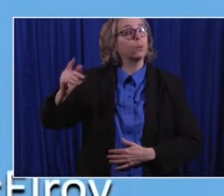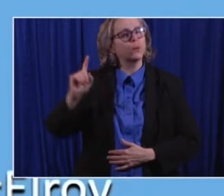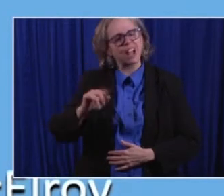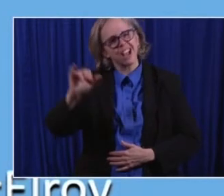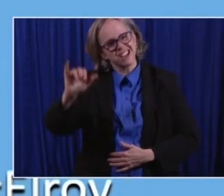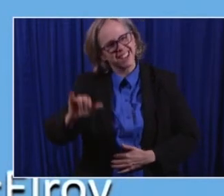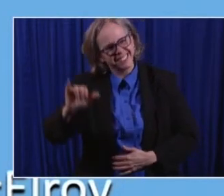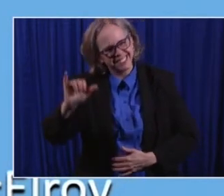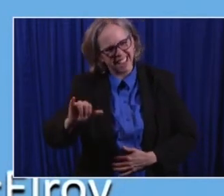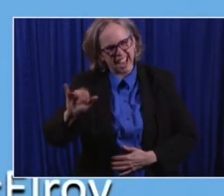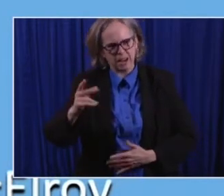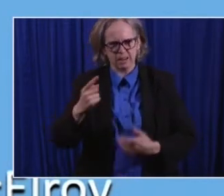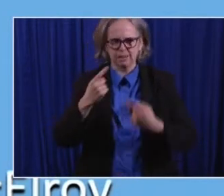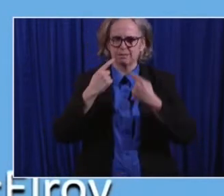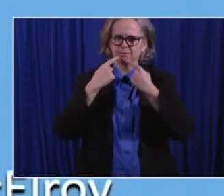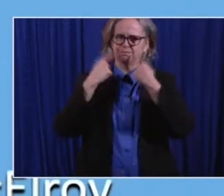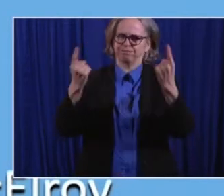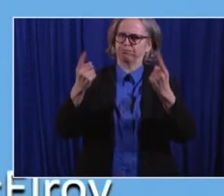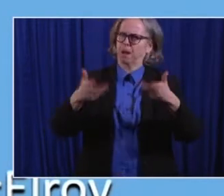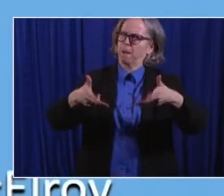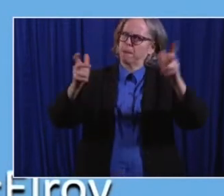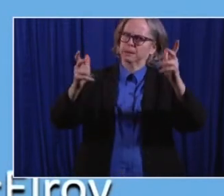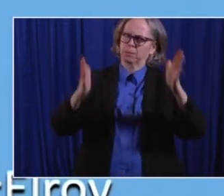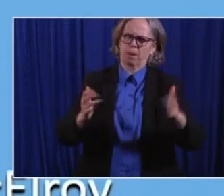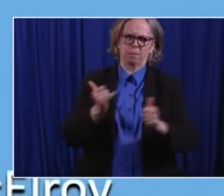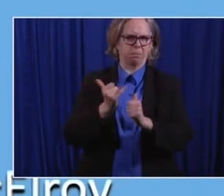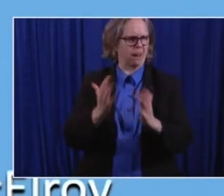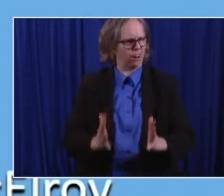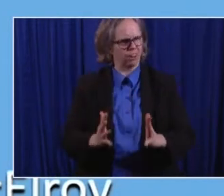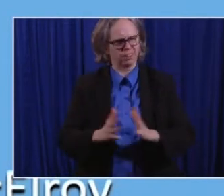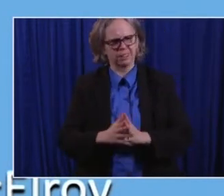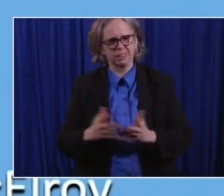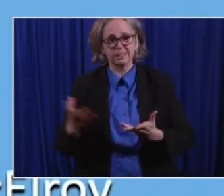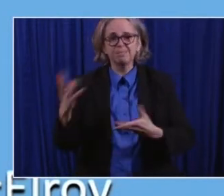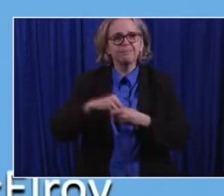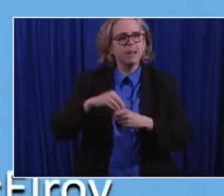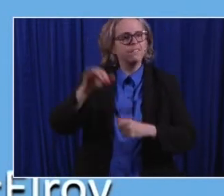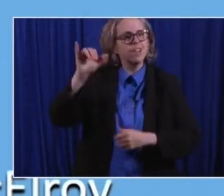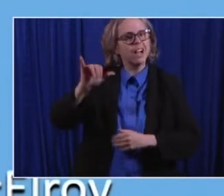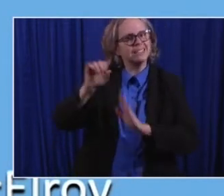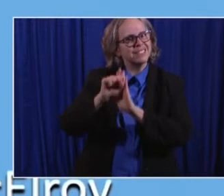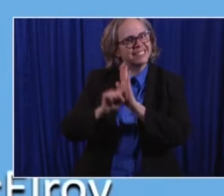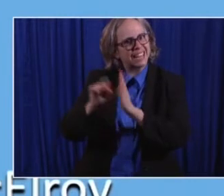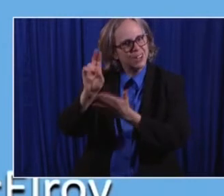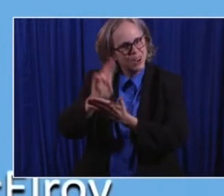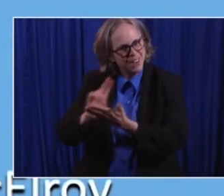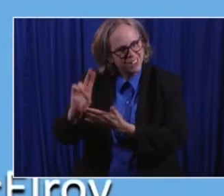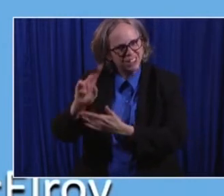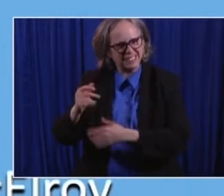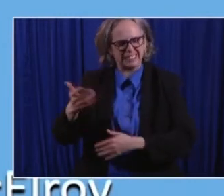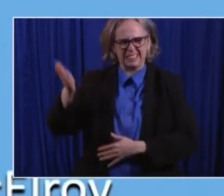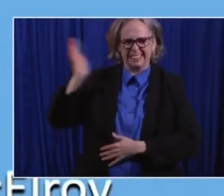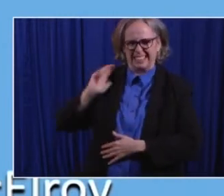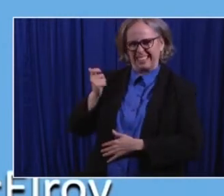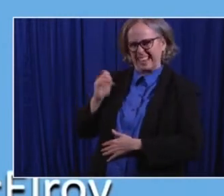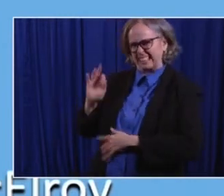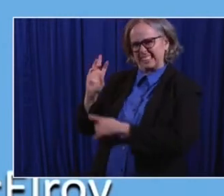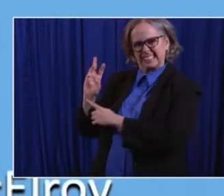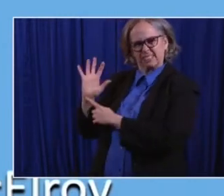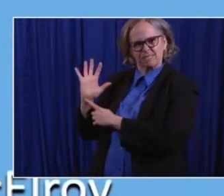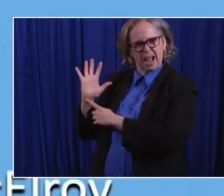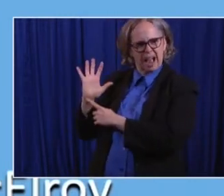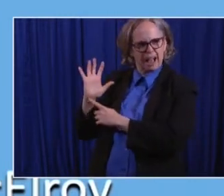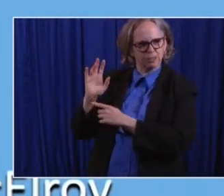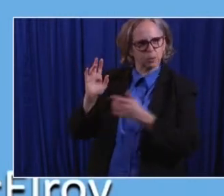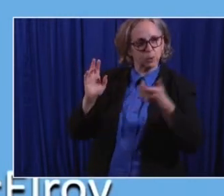court. He played for the Youngstown State Penguins from 1965 to 1969 and holds many school records,